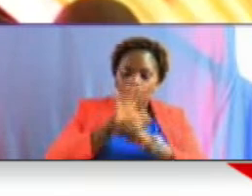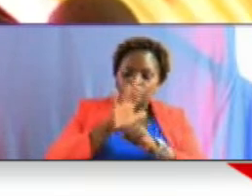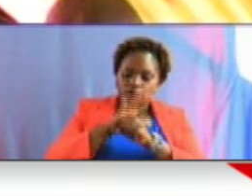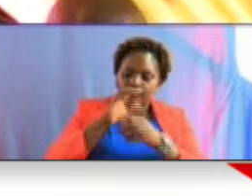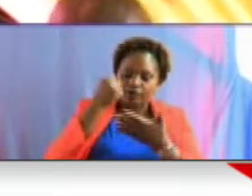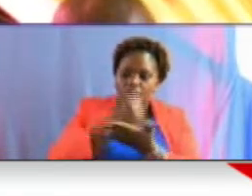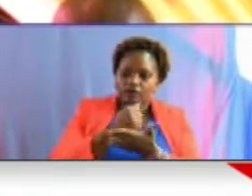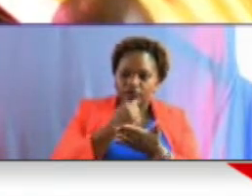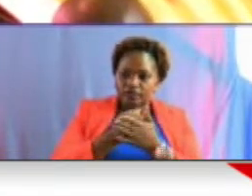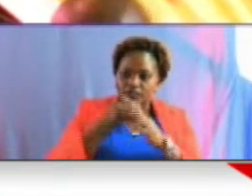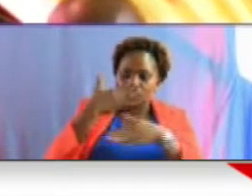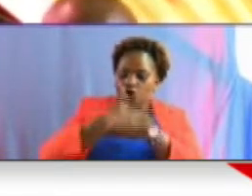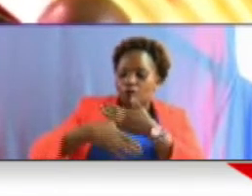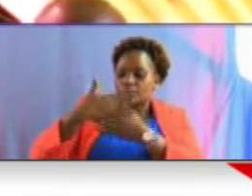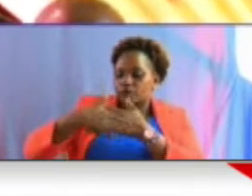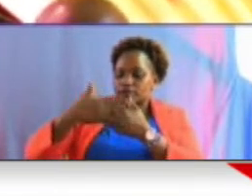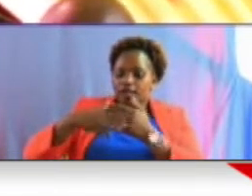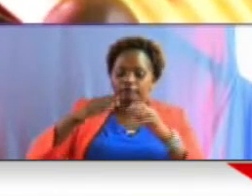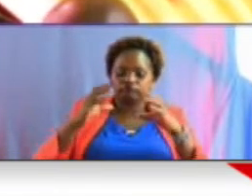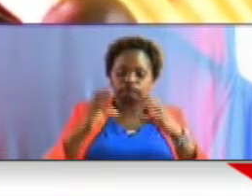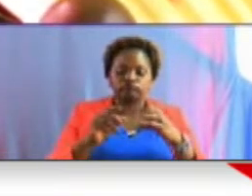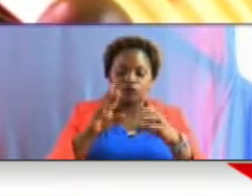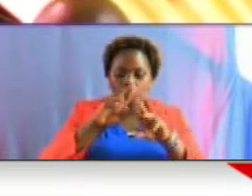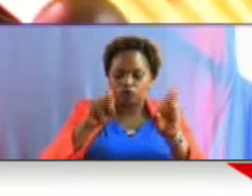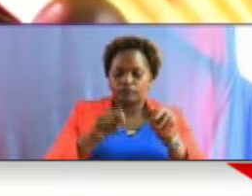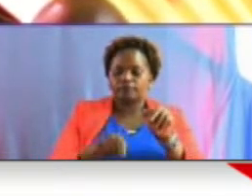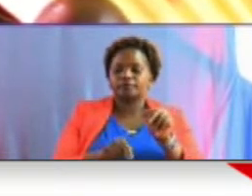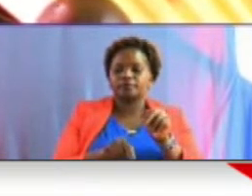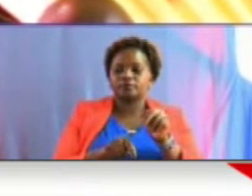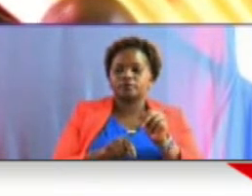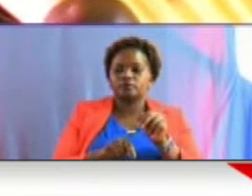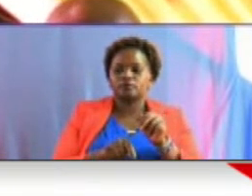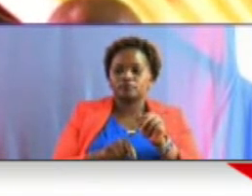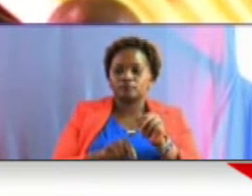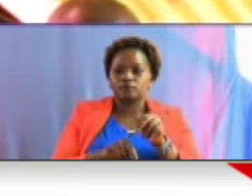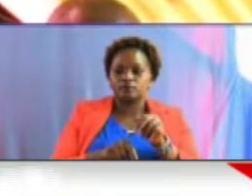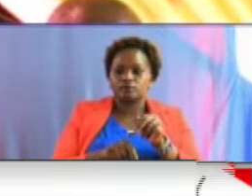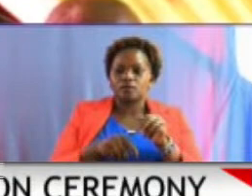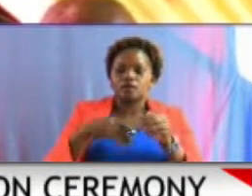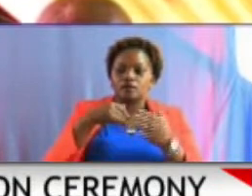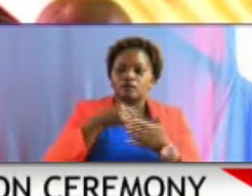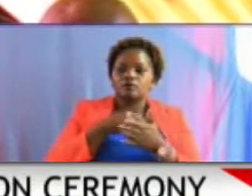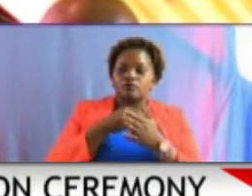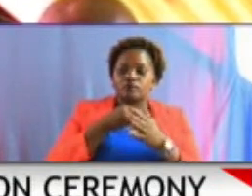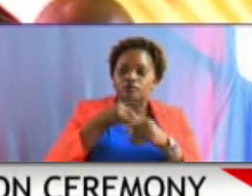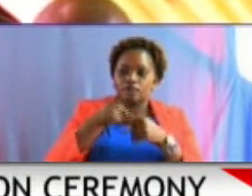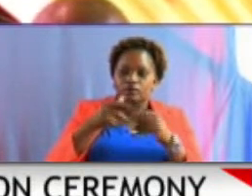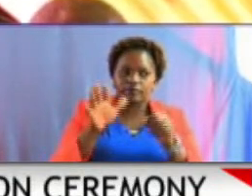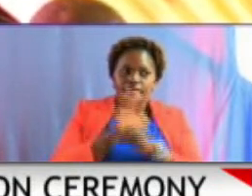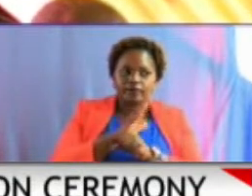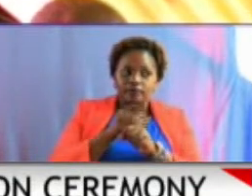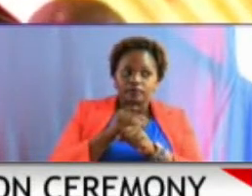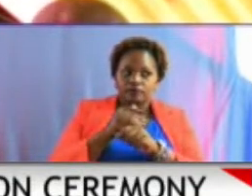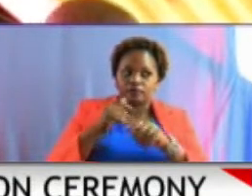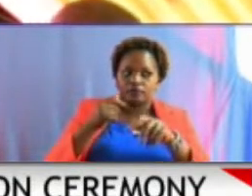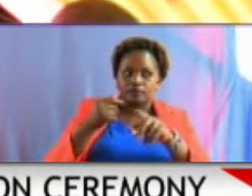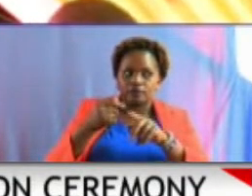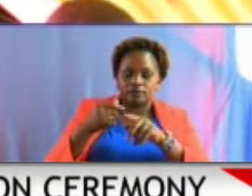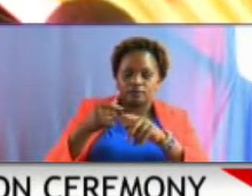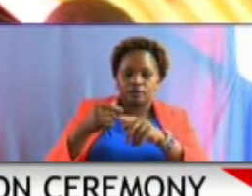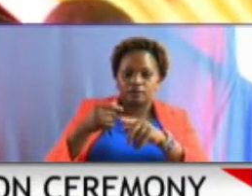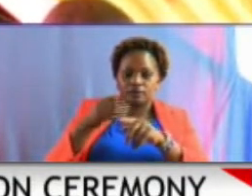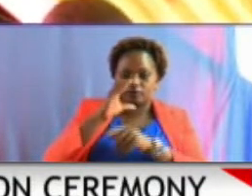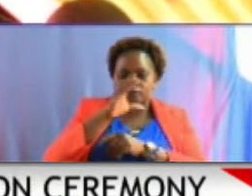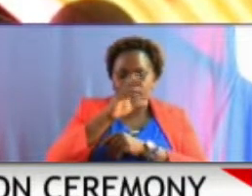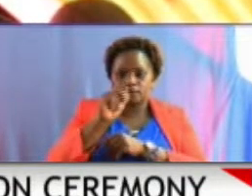offices and computer laboratories. The installation of the closed-circuit television,